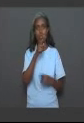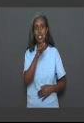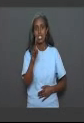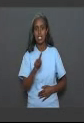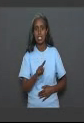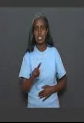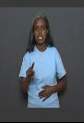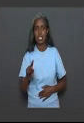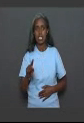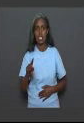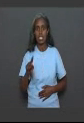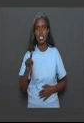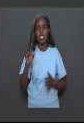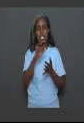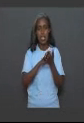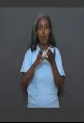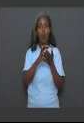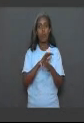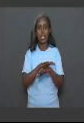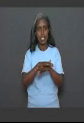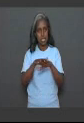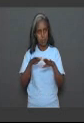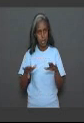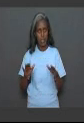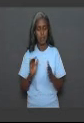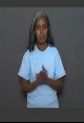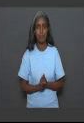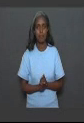to Z in the complex plane.